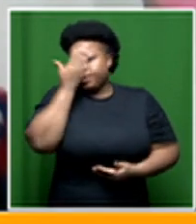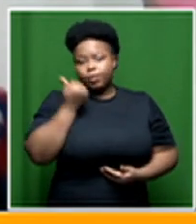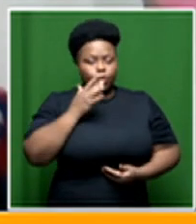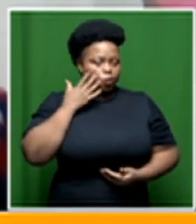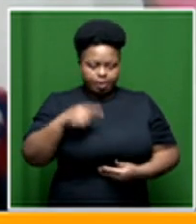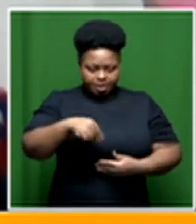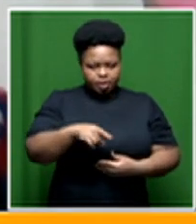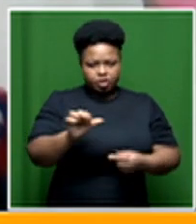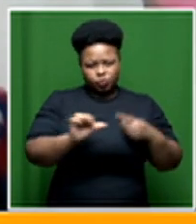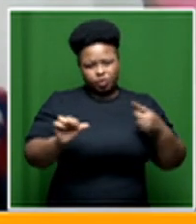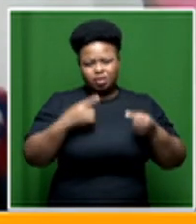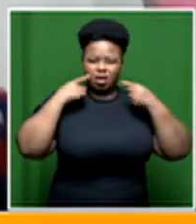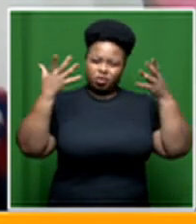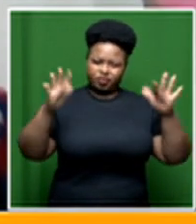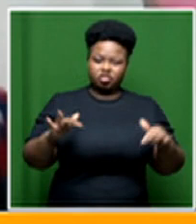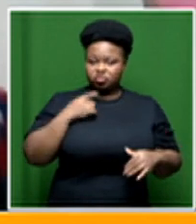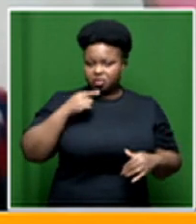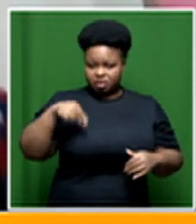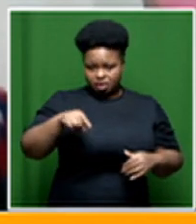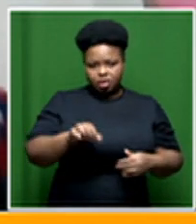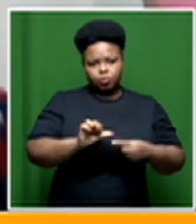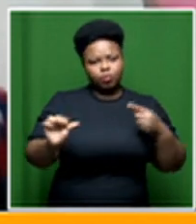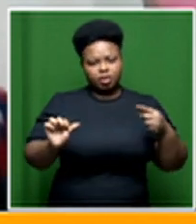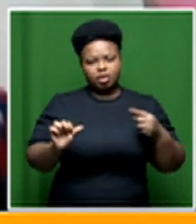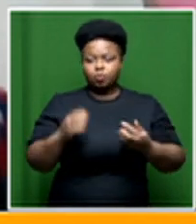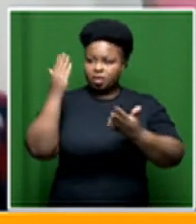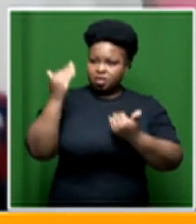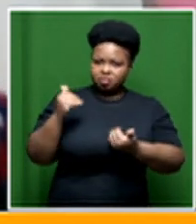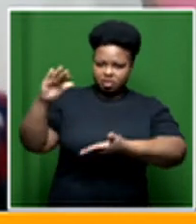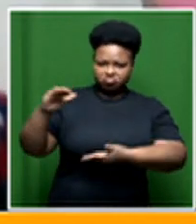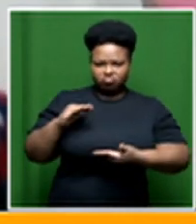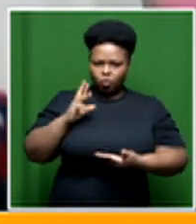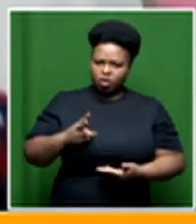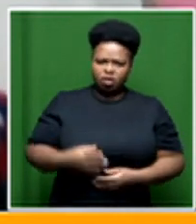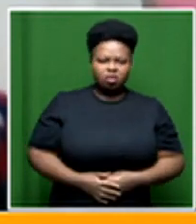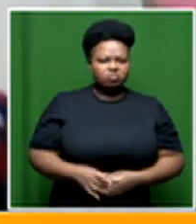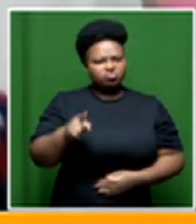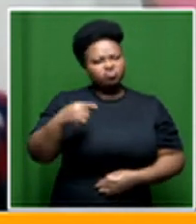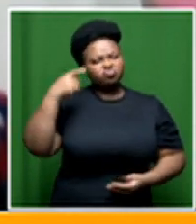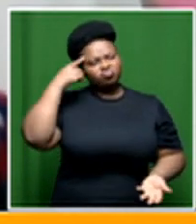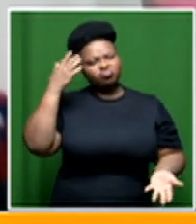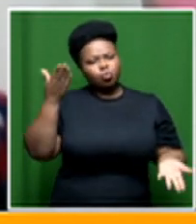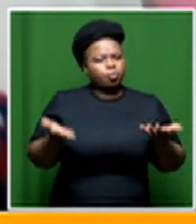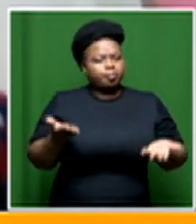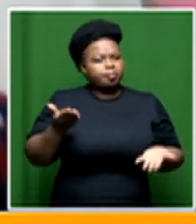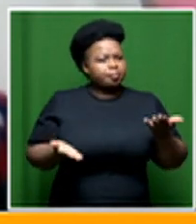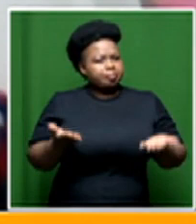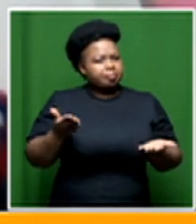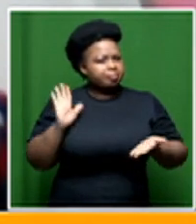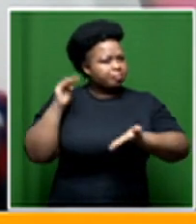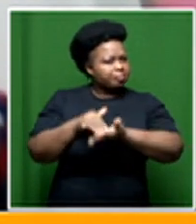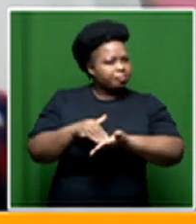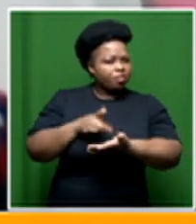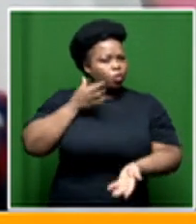know, but it has been pinpointed that this week is the week that it'll arrive. Do you have any idea as to when it will